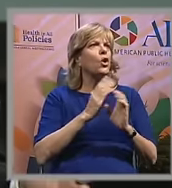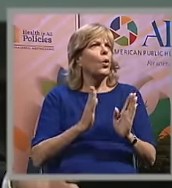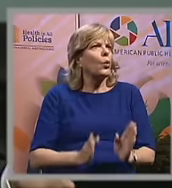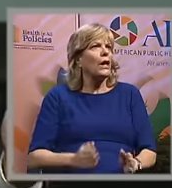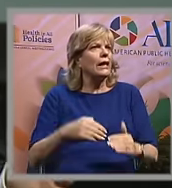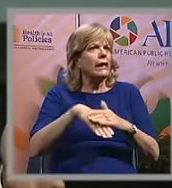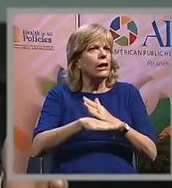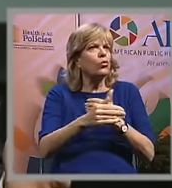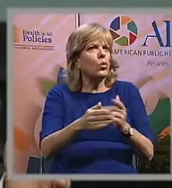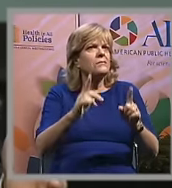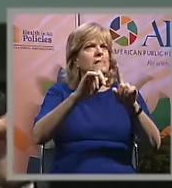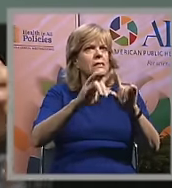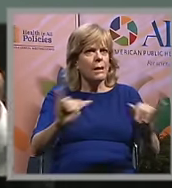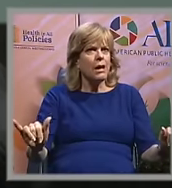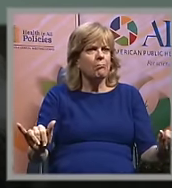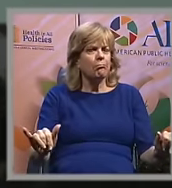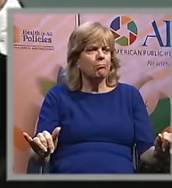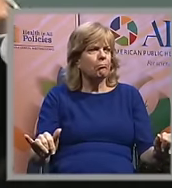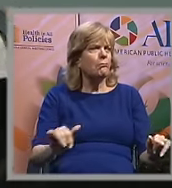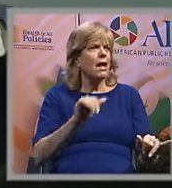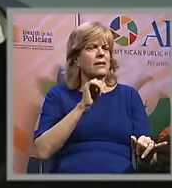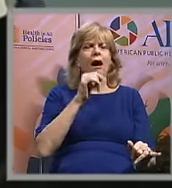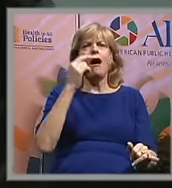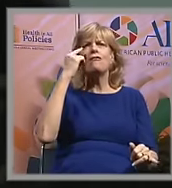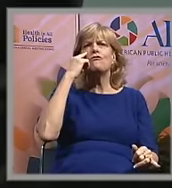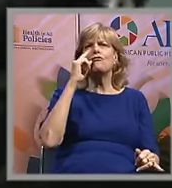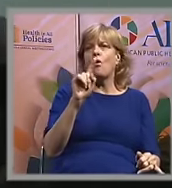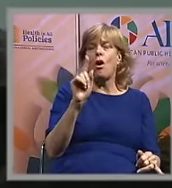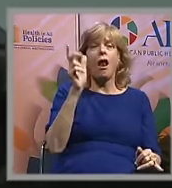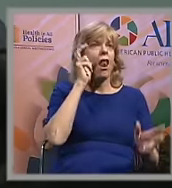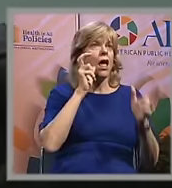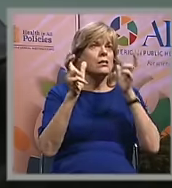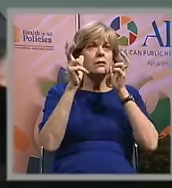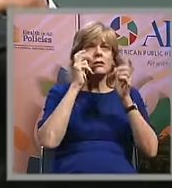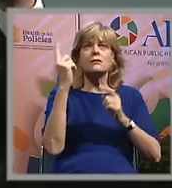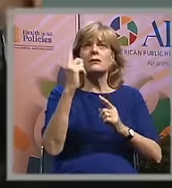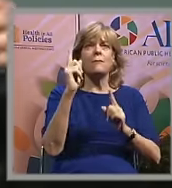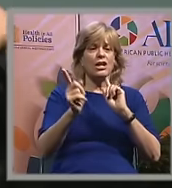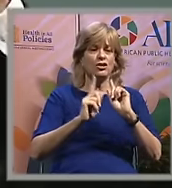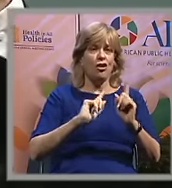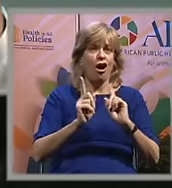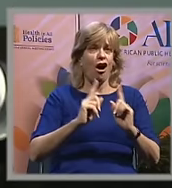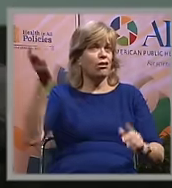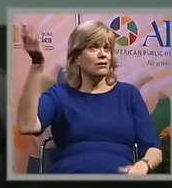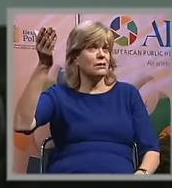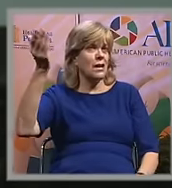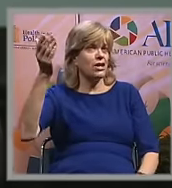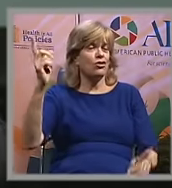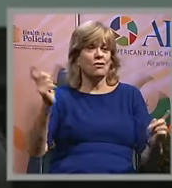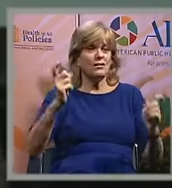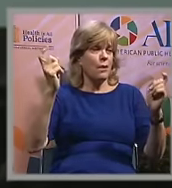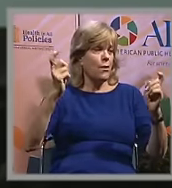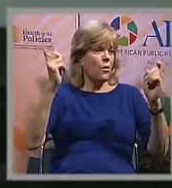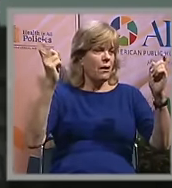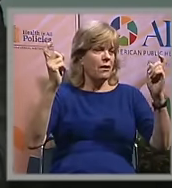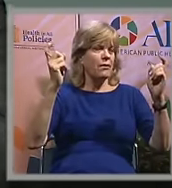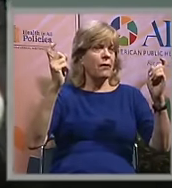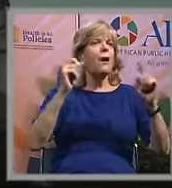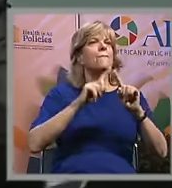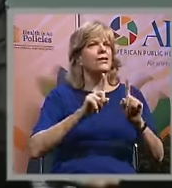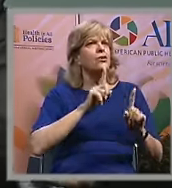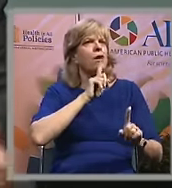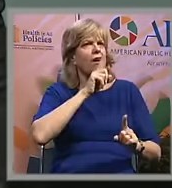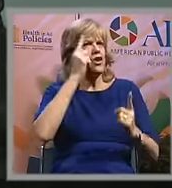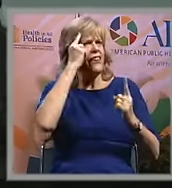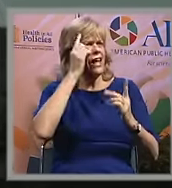get in the room at the same time. Not for just listening to somebody talk or at a speech or a ceremony, ribbon cutting, but to